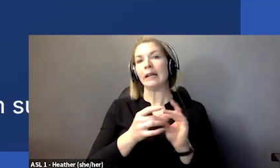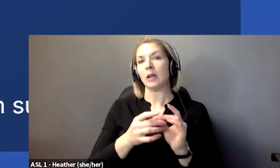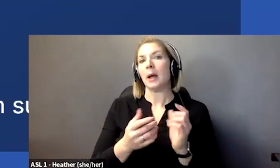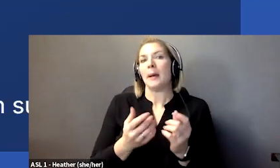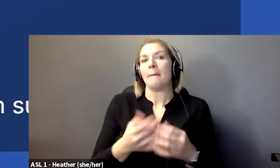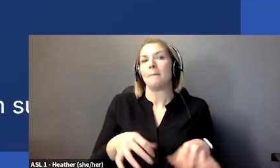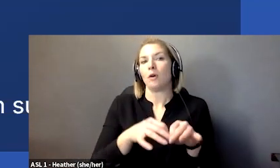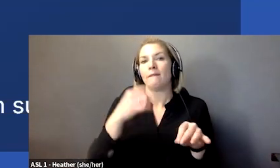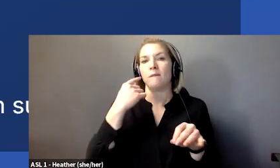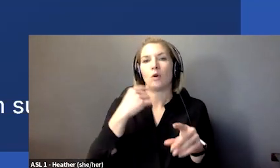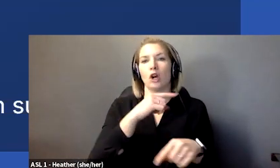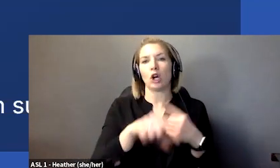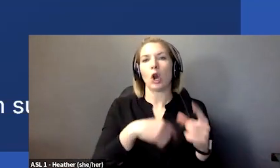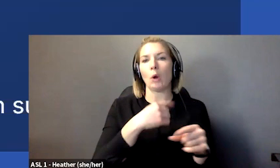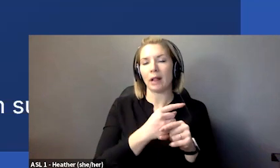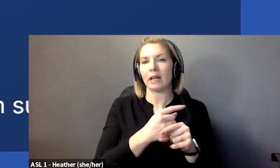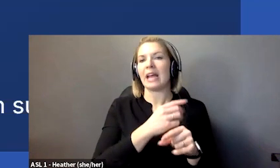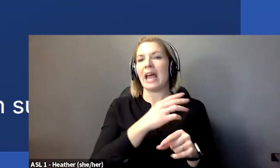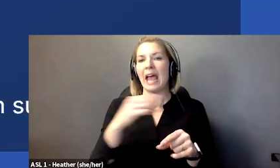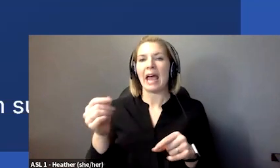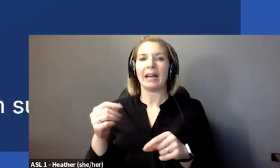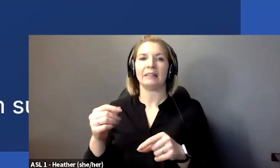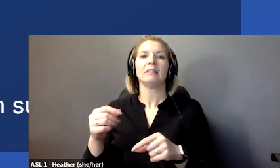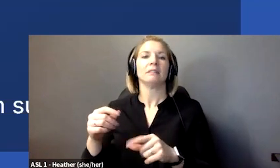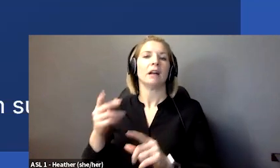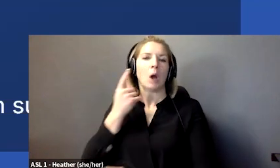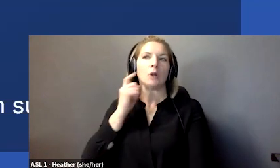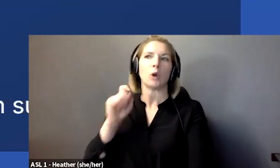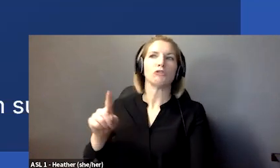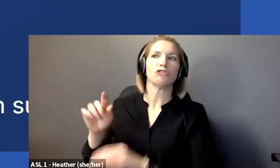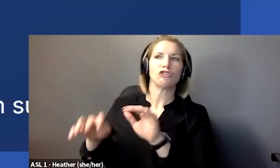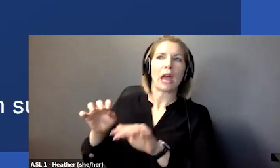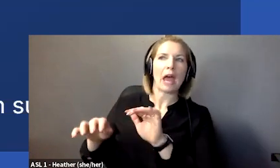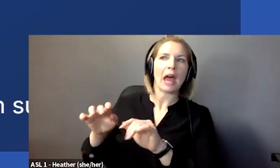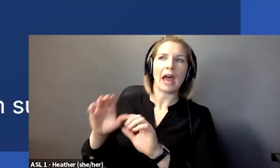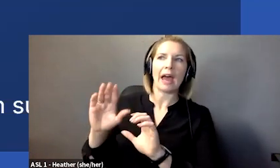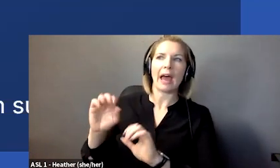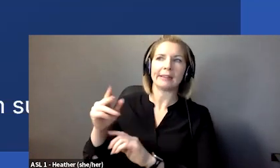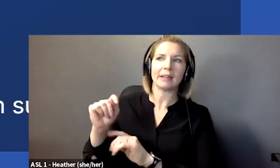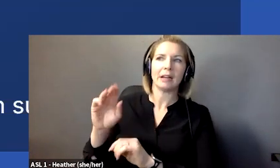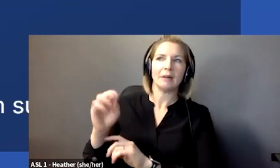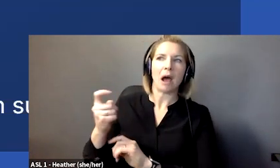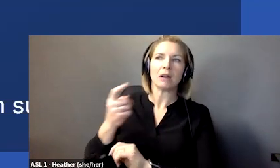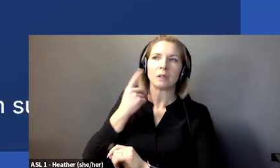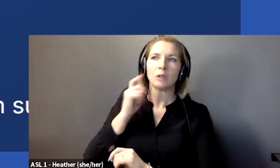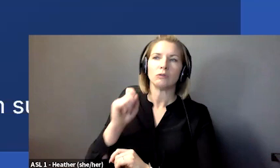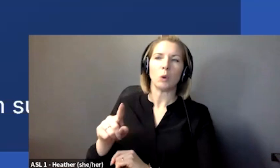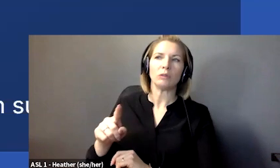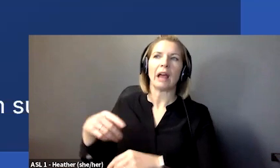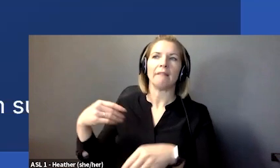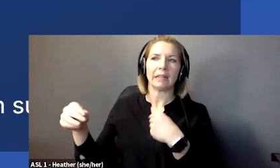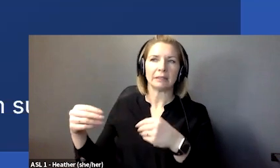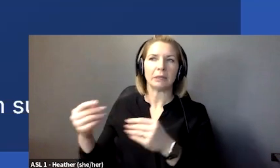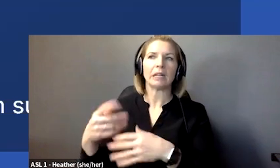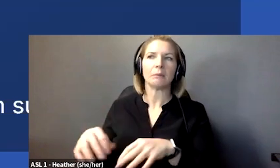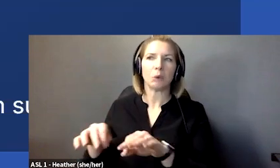I see folks on the chat are talking about flexibility is also being important. So some key themes, and you can kind of see them across the top: